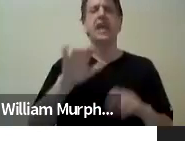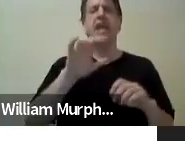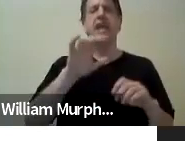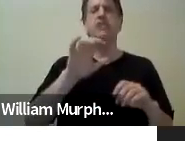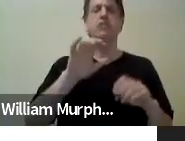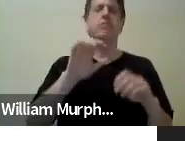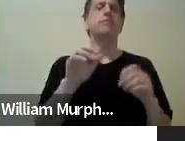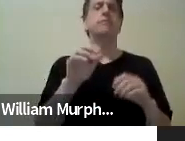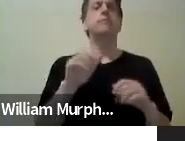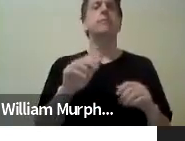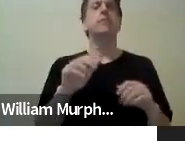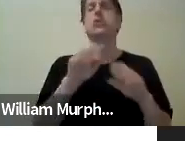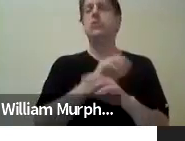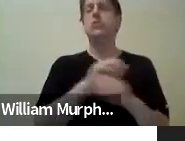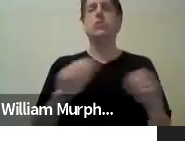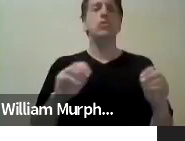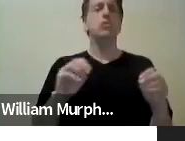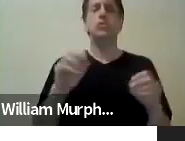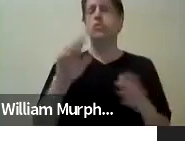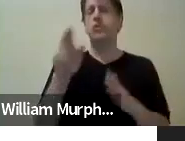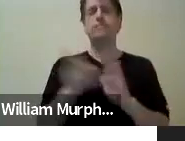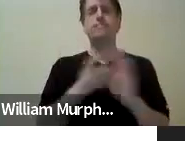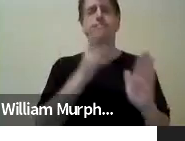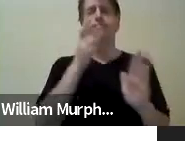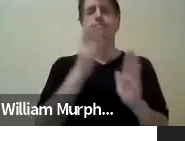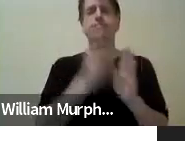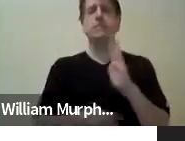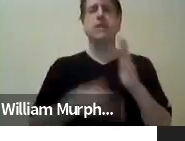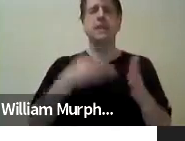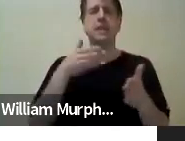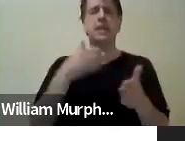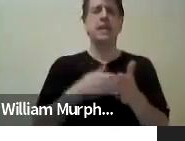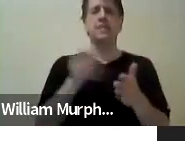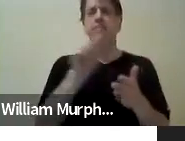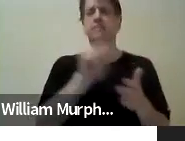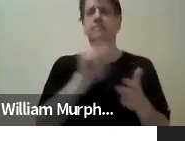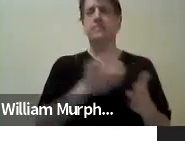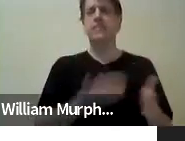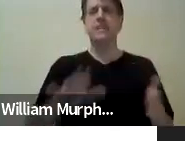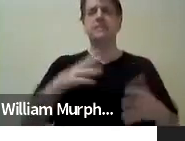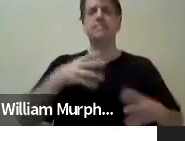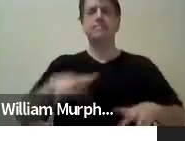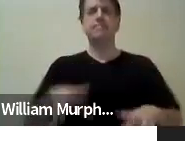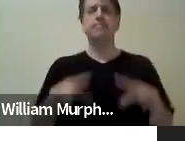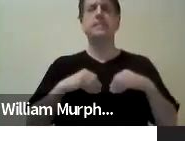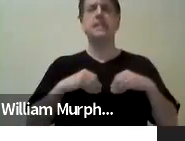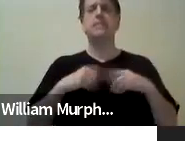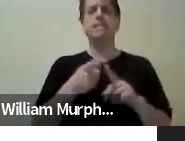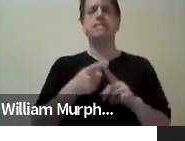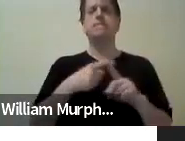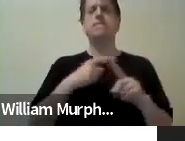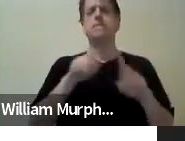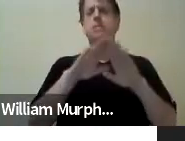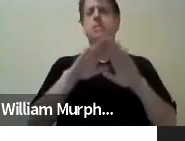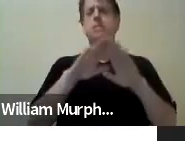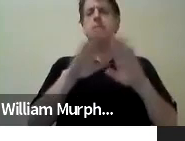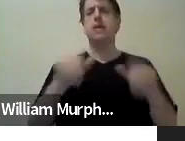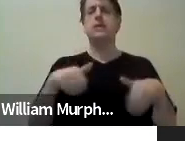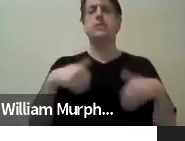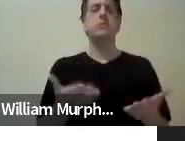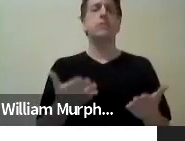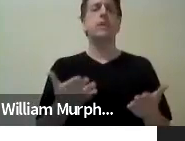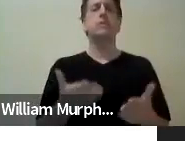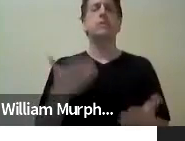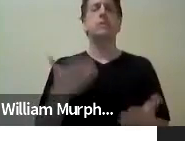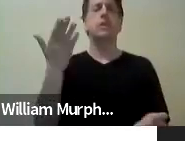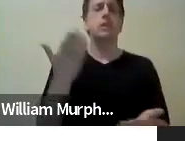no xenophobia whatsoever is to be tolerated by housing providers. In the fact-based